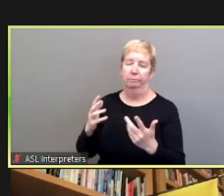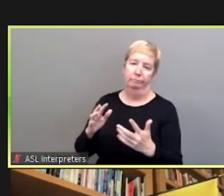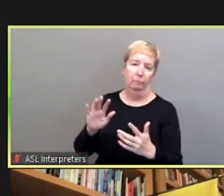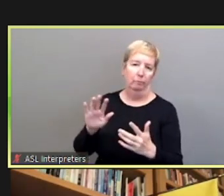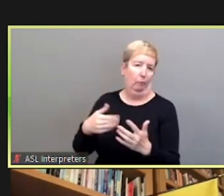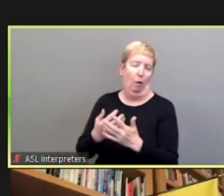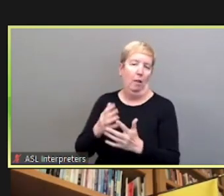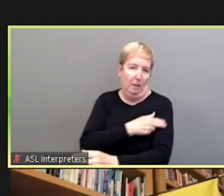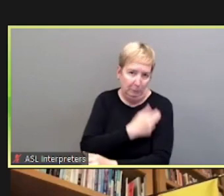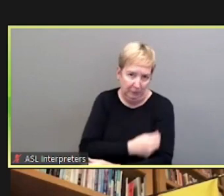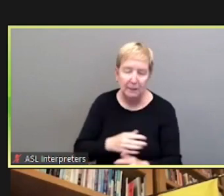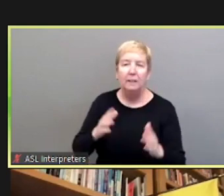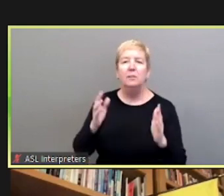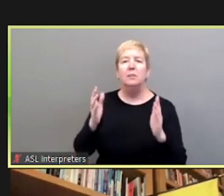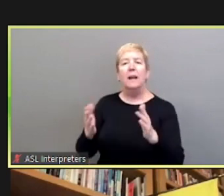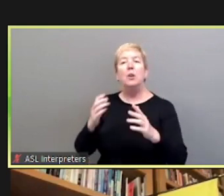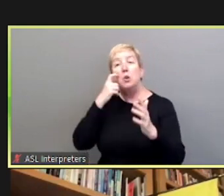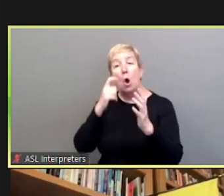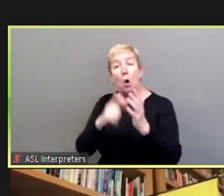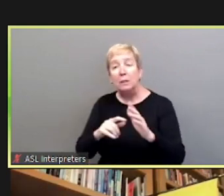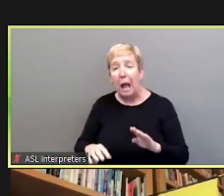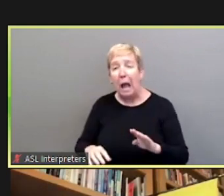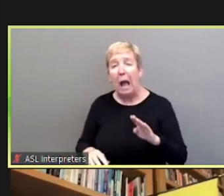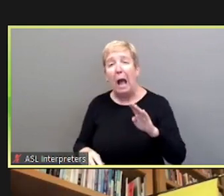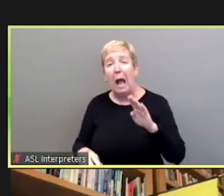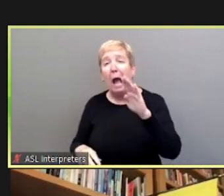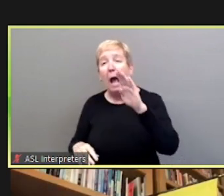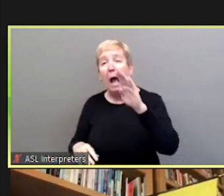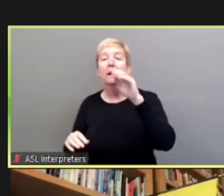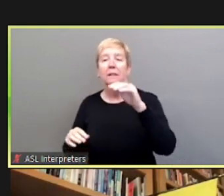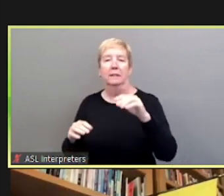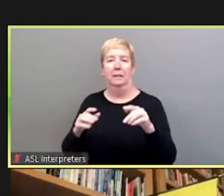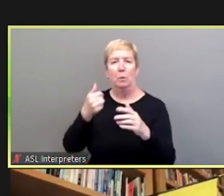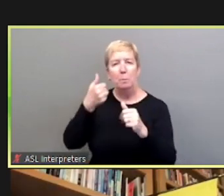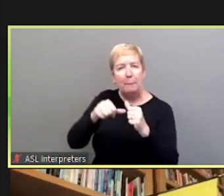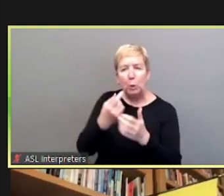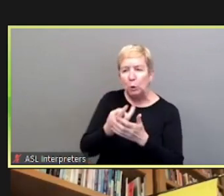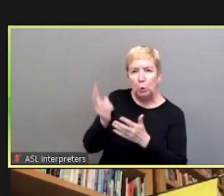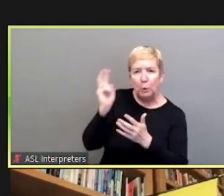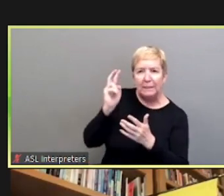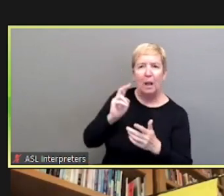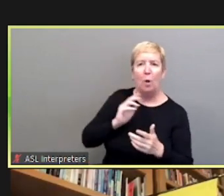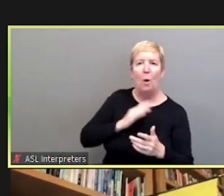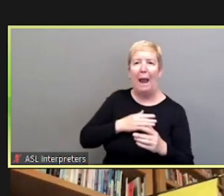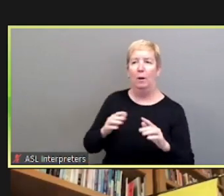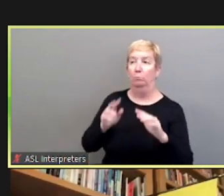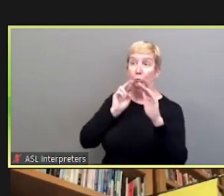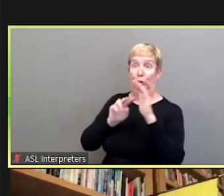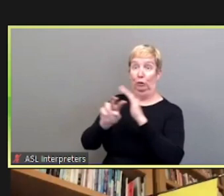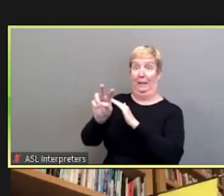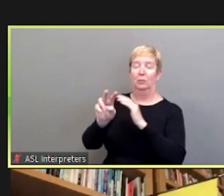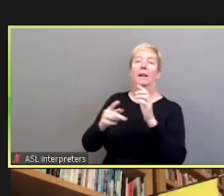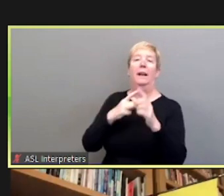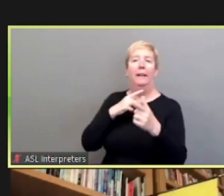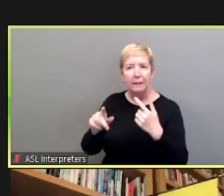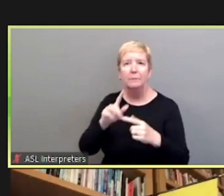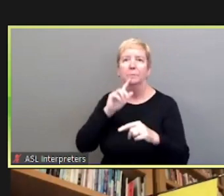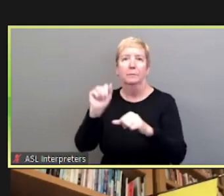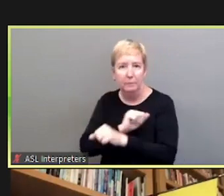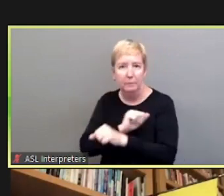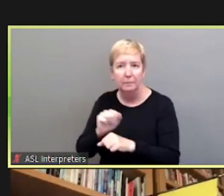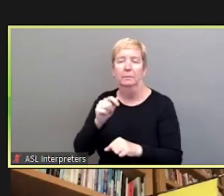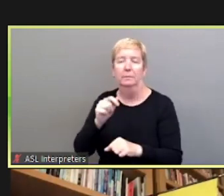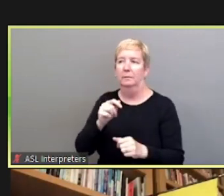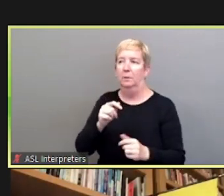about 2 weeks ago, then that dotted line, which is our previous projection, but then the actual hospitalizations